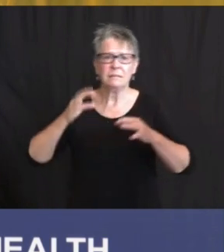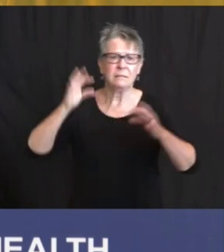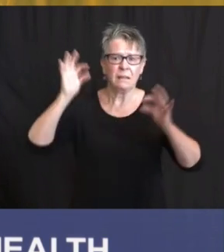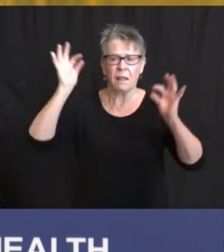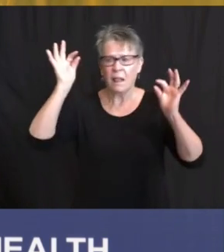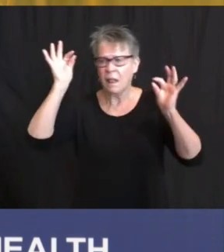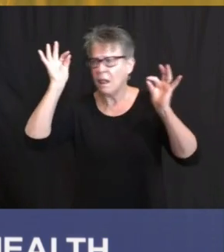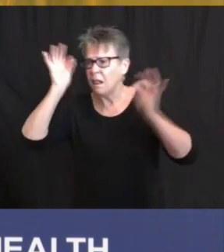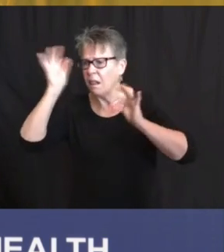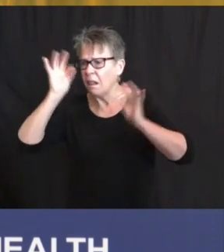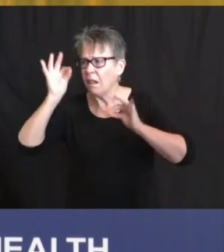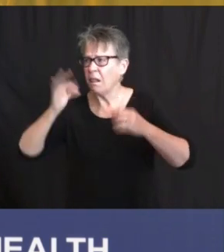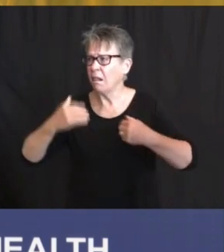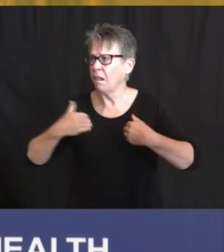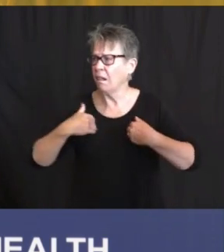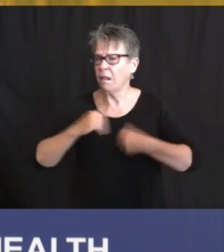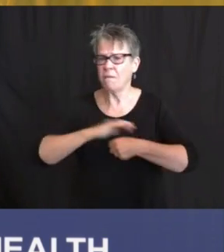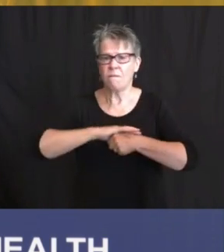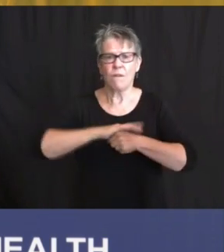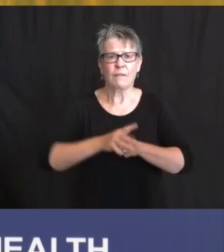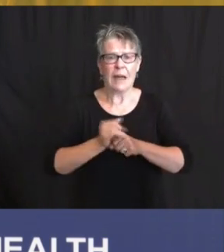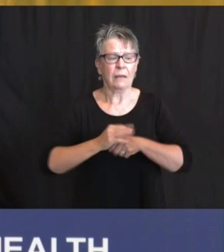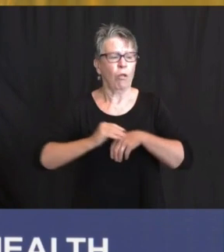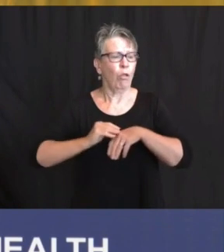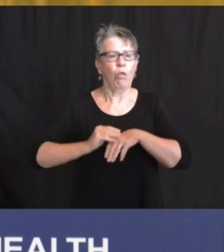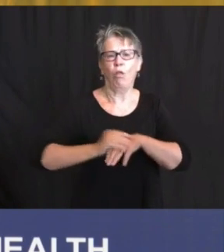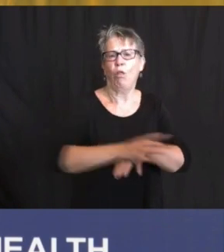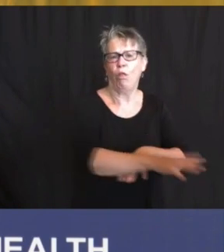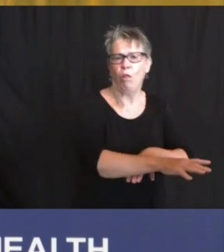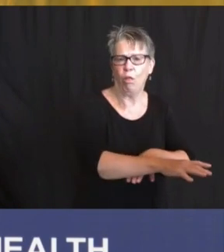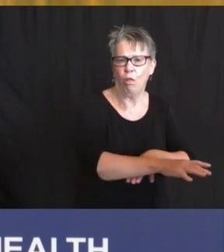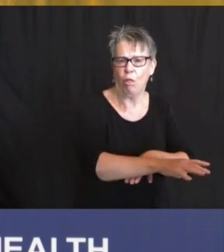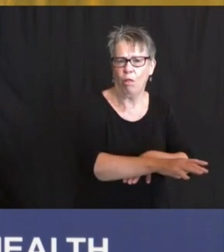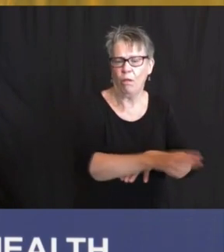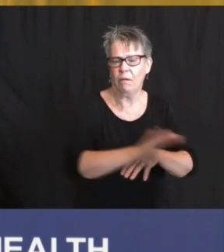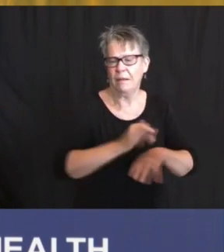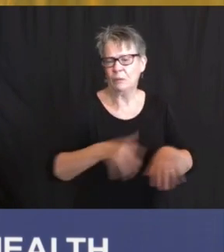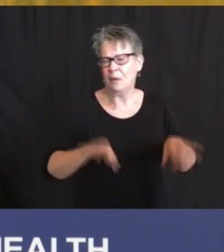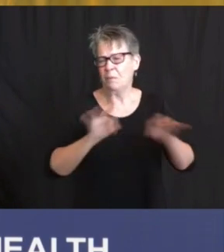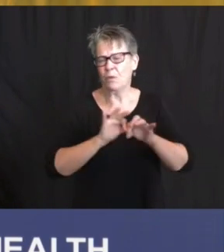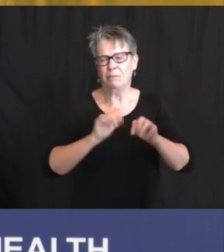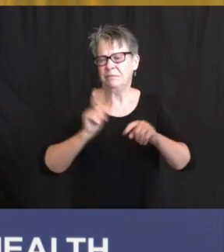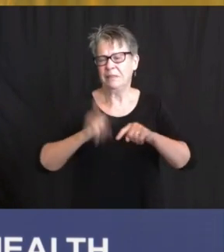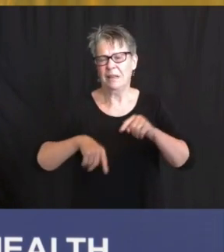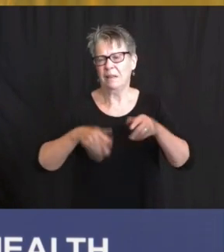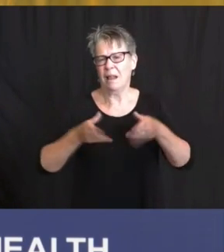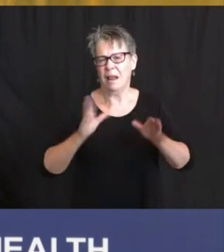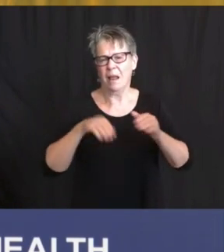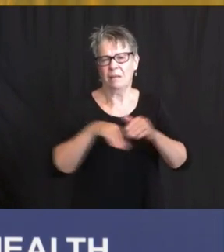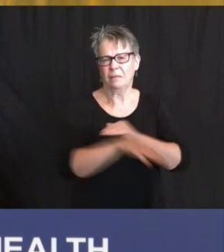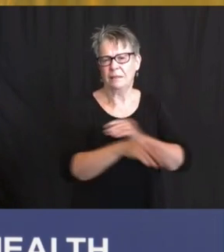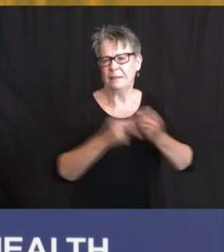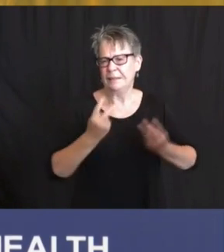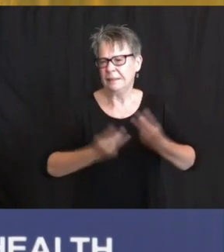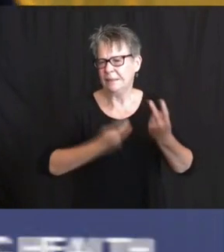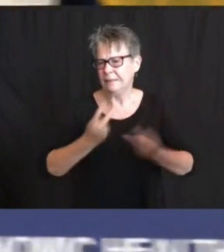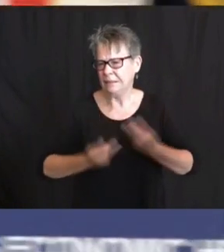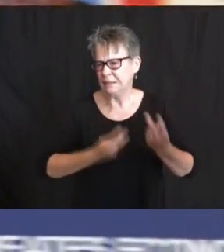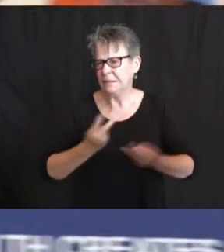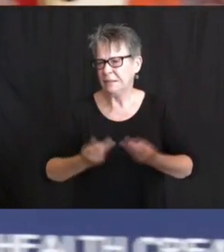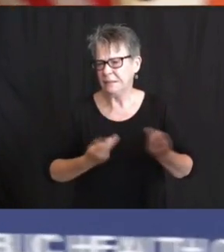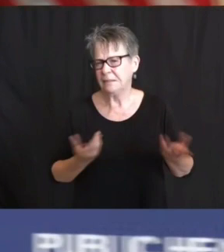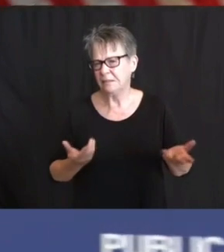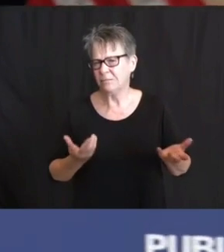fire. So any comments you've got? Sure. First, I think we all have to accept the fact that any congregate living situation